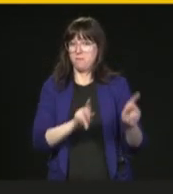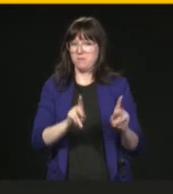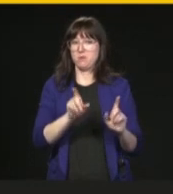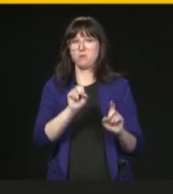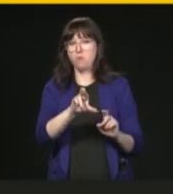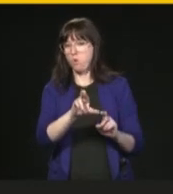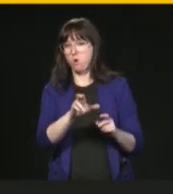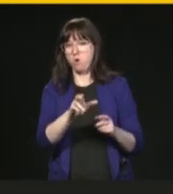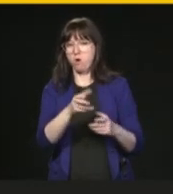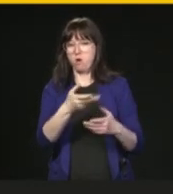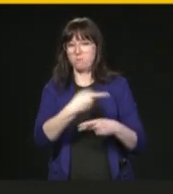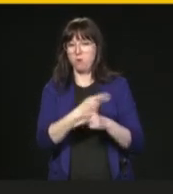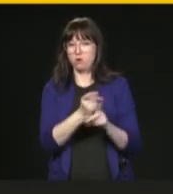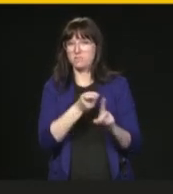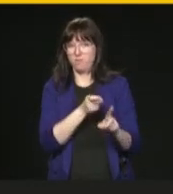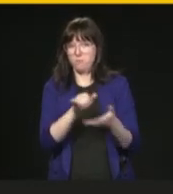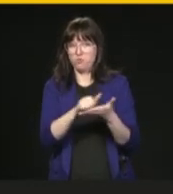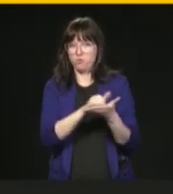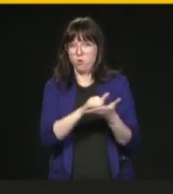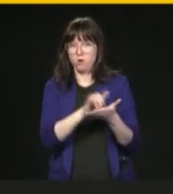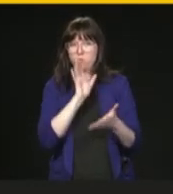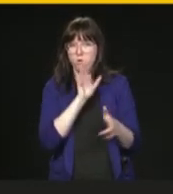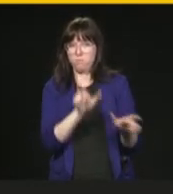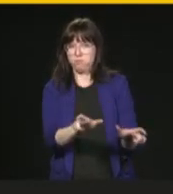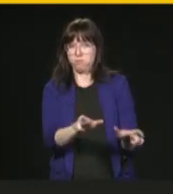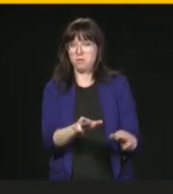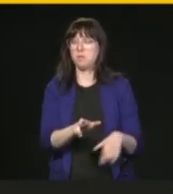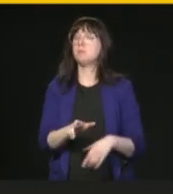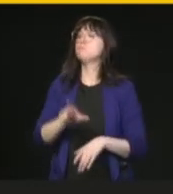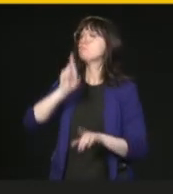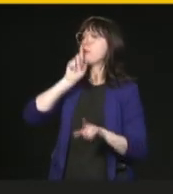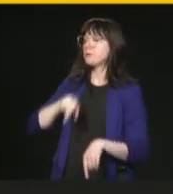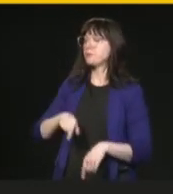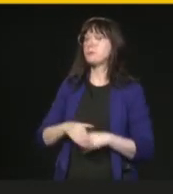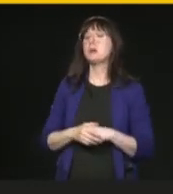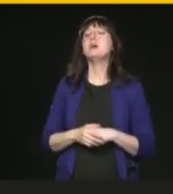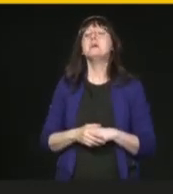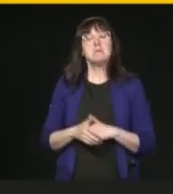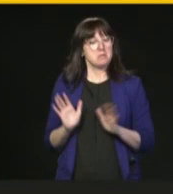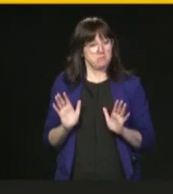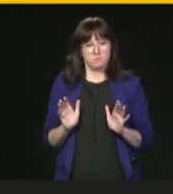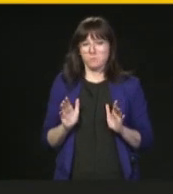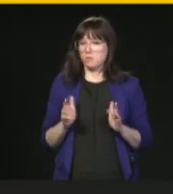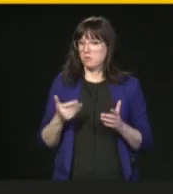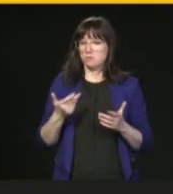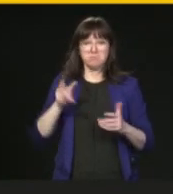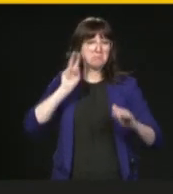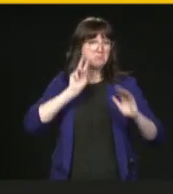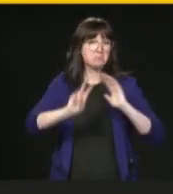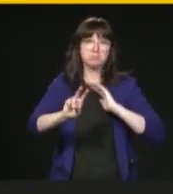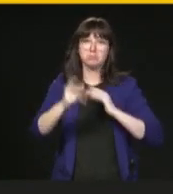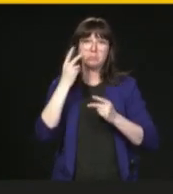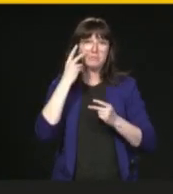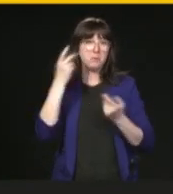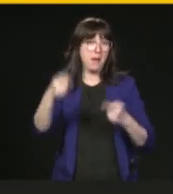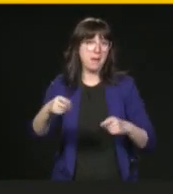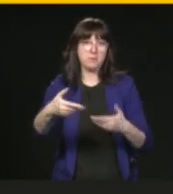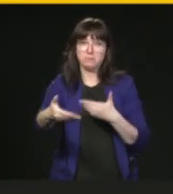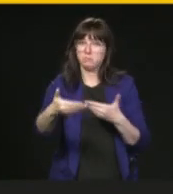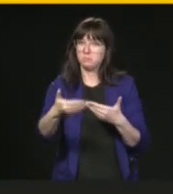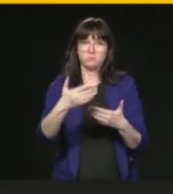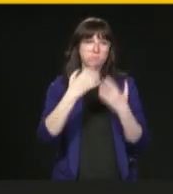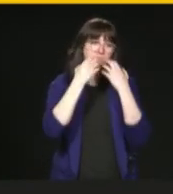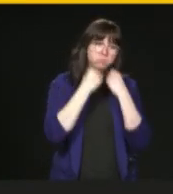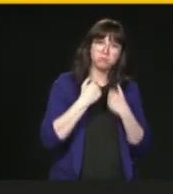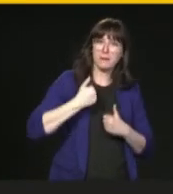from that hotspot? I think we will always take measures that are necessary to protect Canadians, as we've demonstrated.